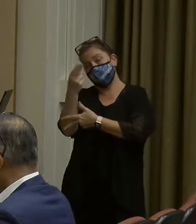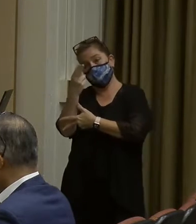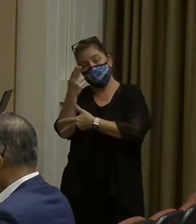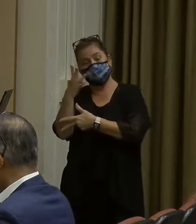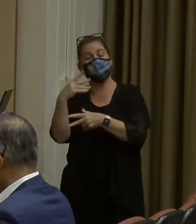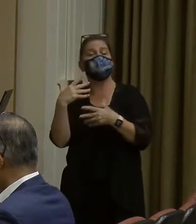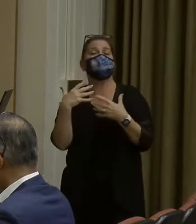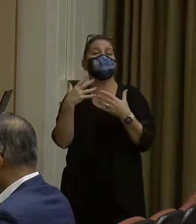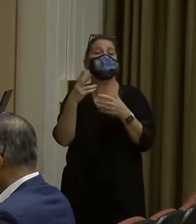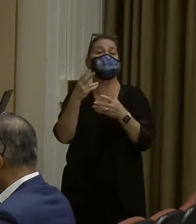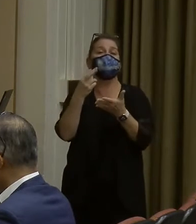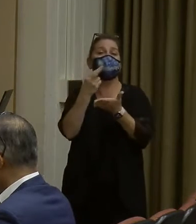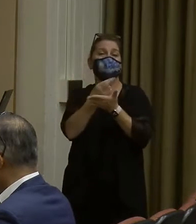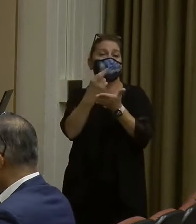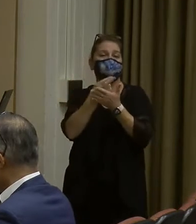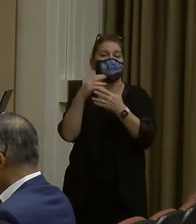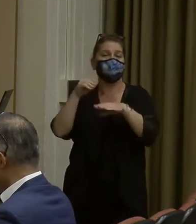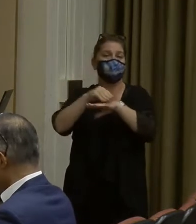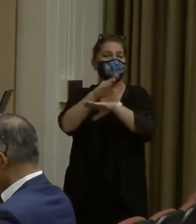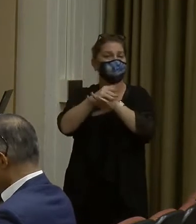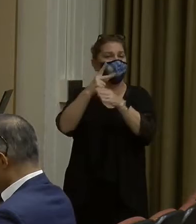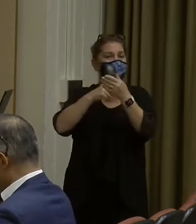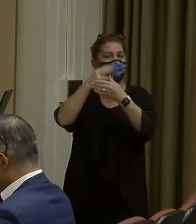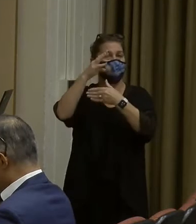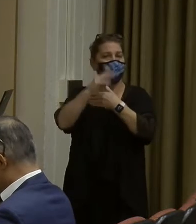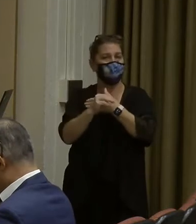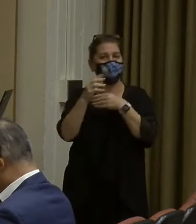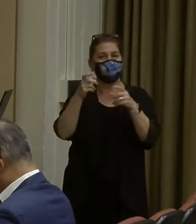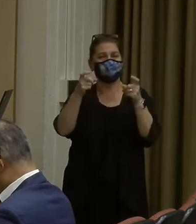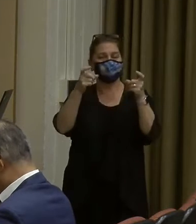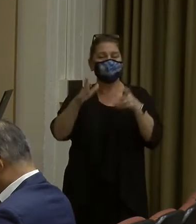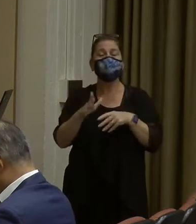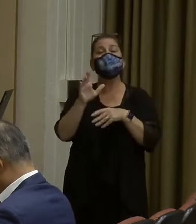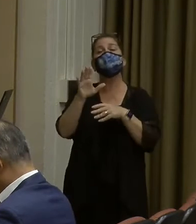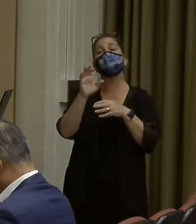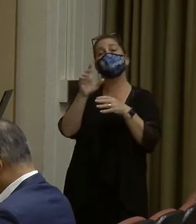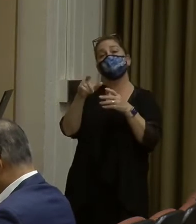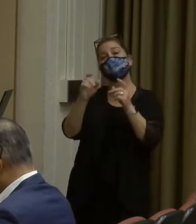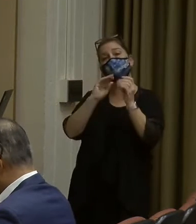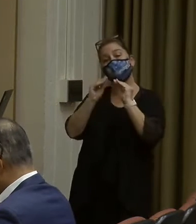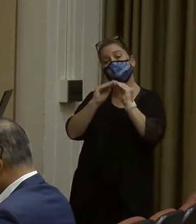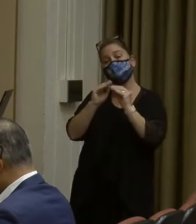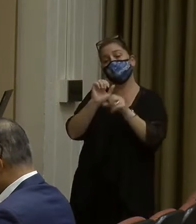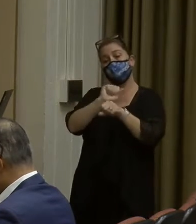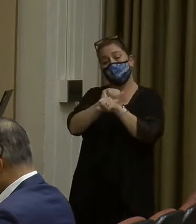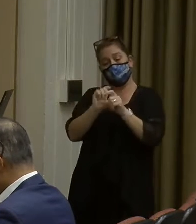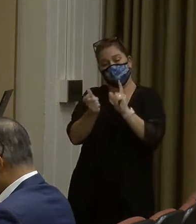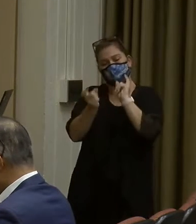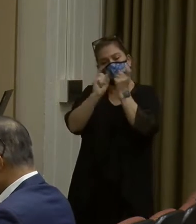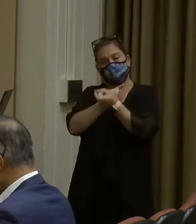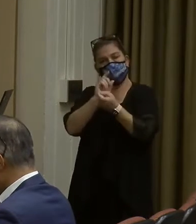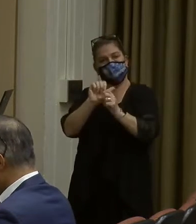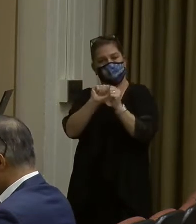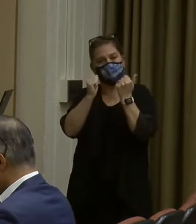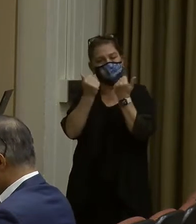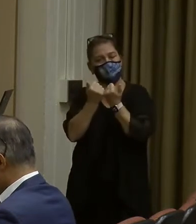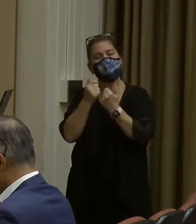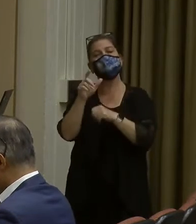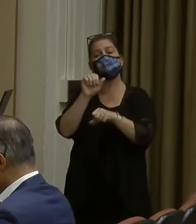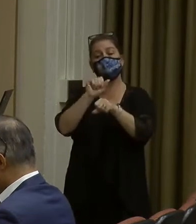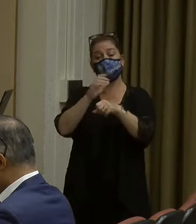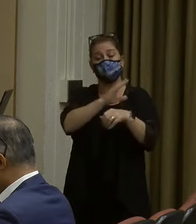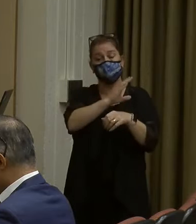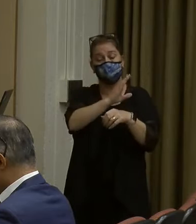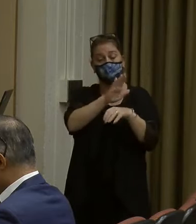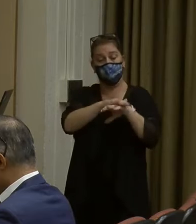Rehabilitation Counseling Program. She serves as editor of the Vocational Evaluation and Work Adjustment Association and serves on their